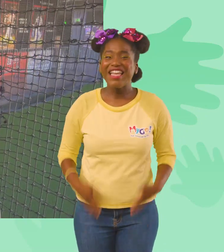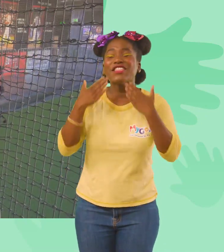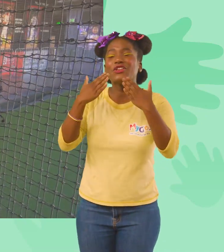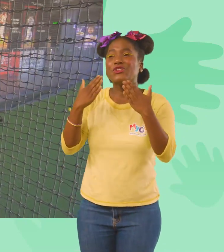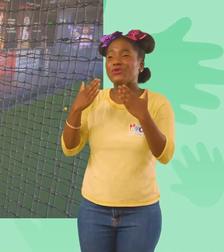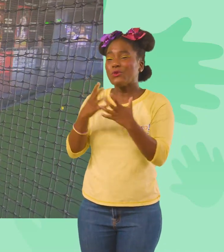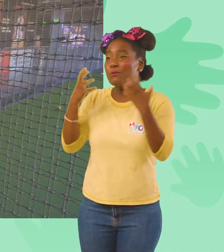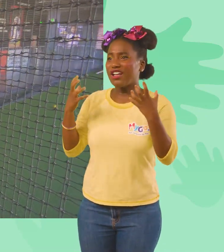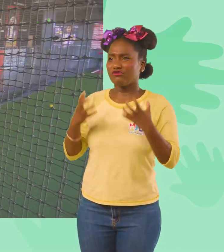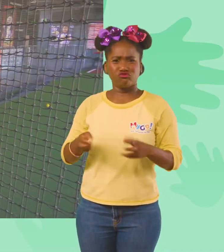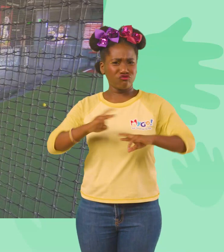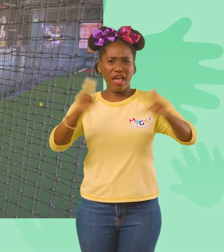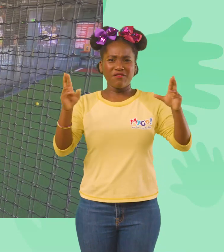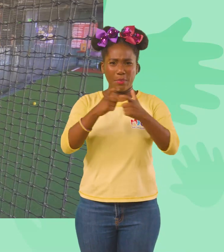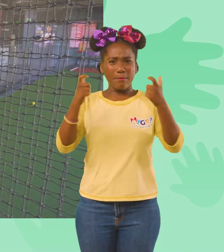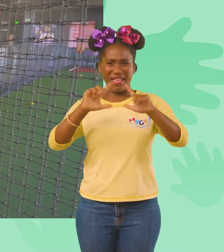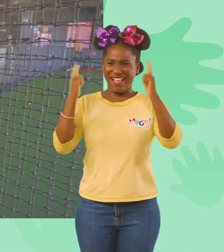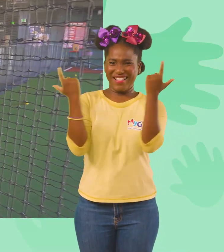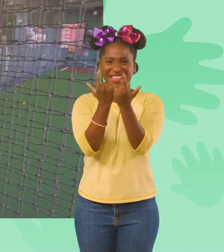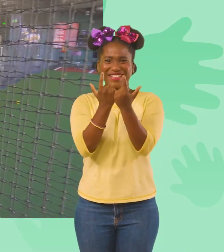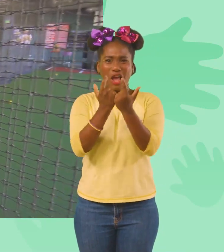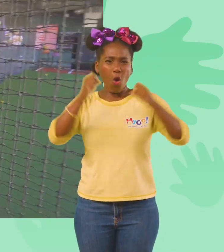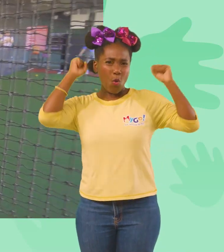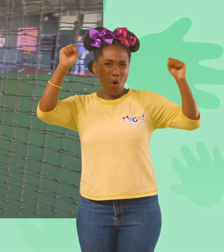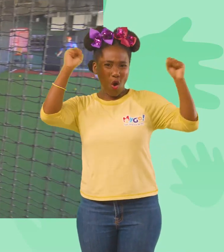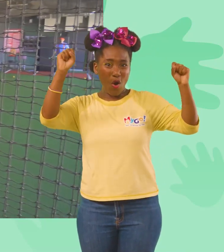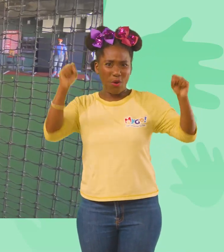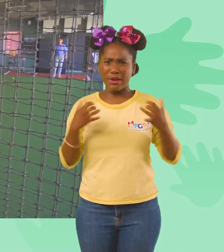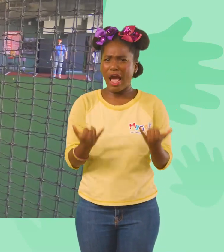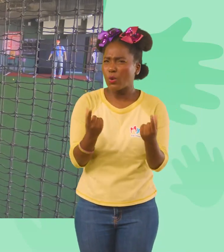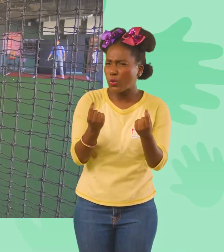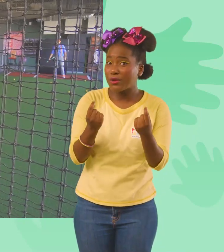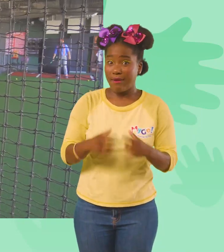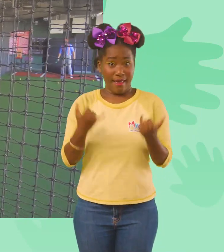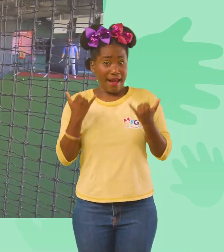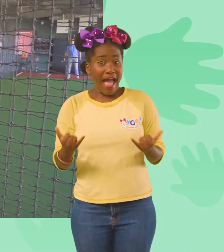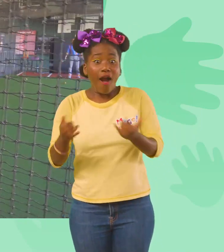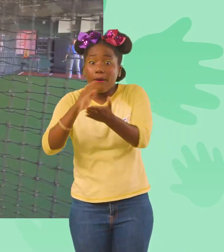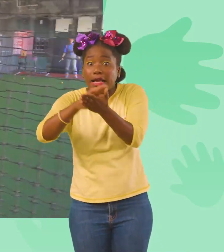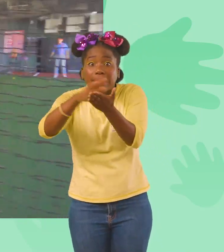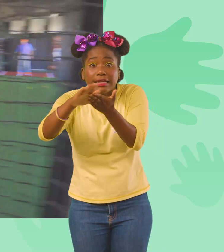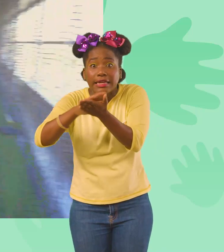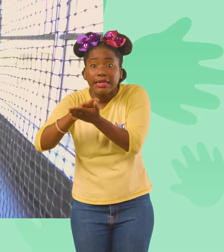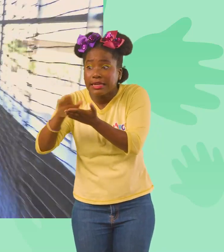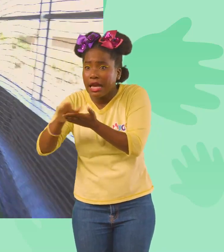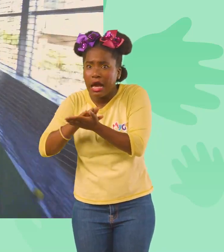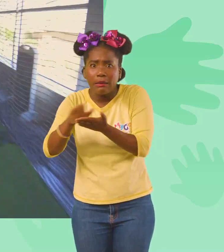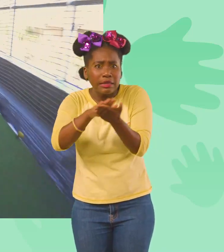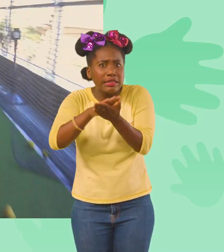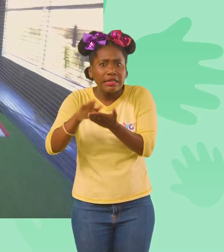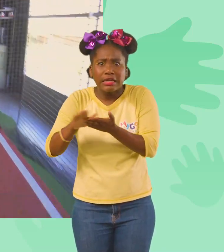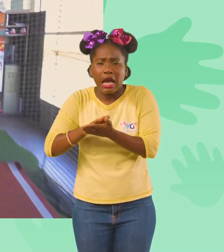much. You're ready for the big leagues. Woohoo! All right, now what? Now it's time for cleanup. Clean up, clean